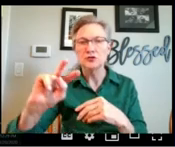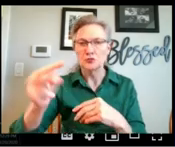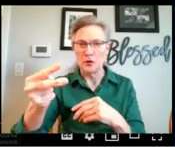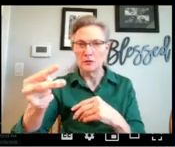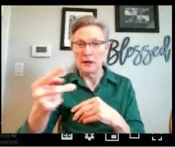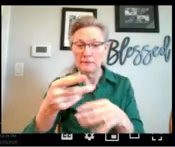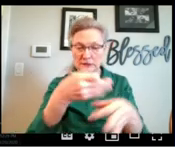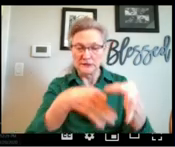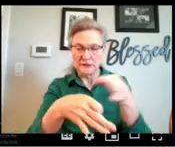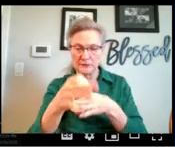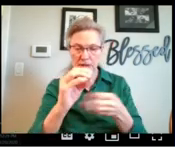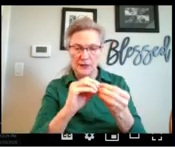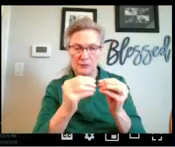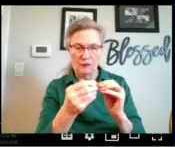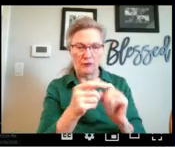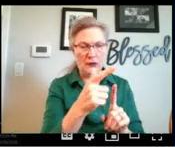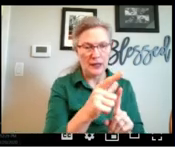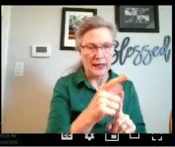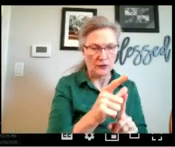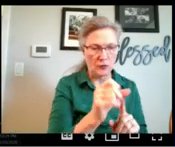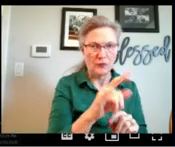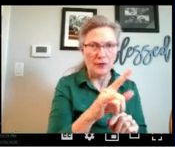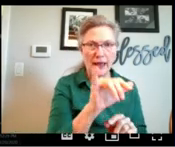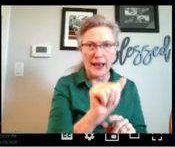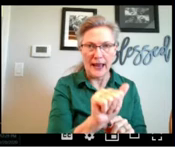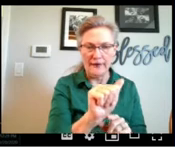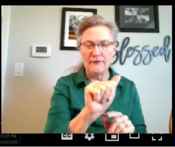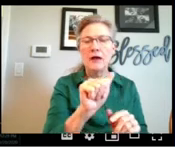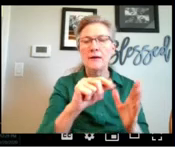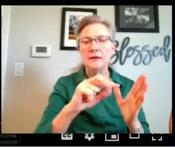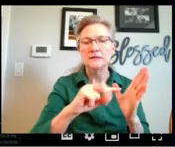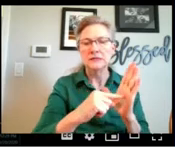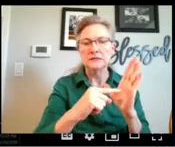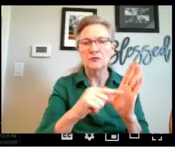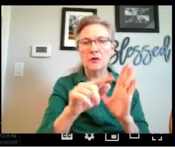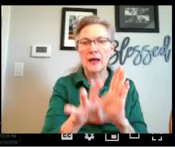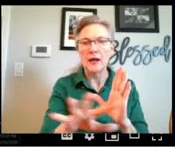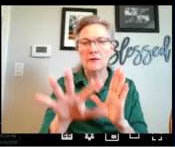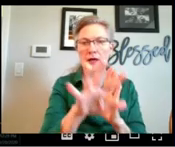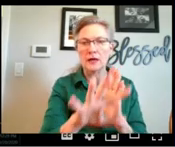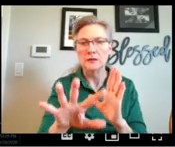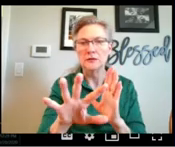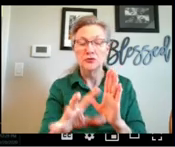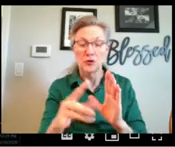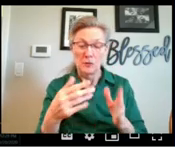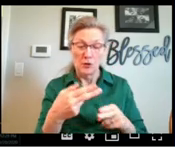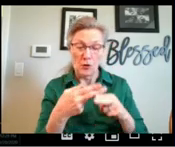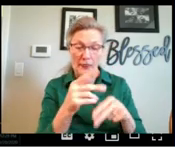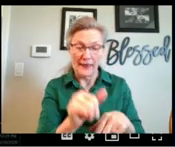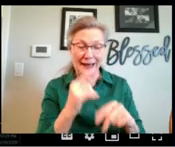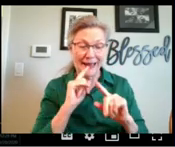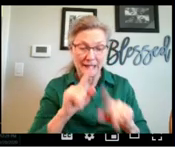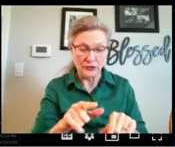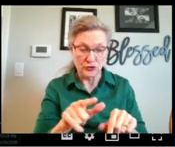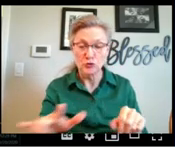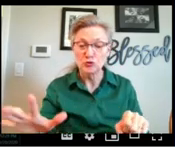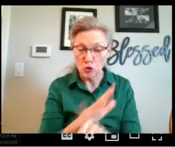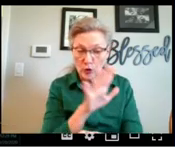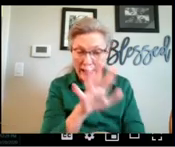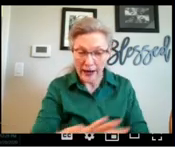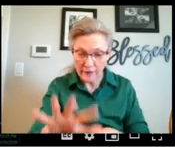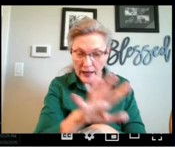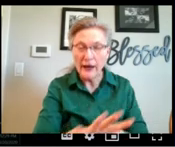number for that A that's representing area right now. So I'm going to call this 54, right?